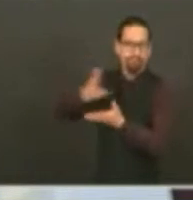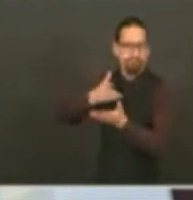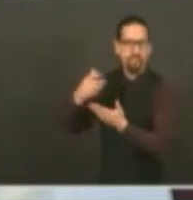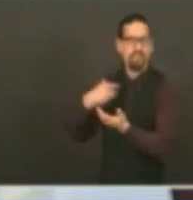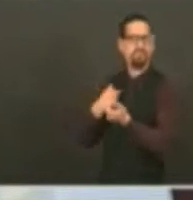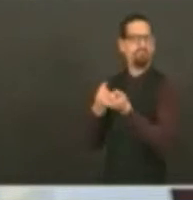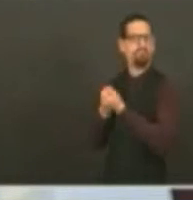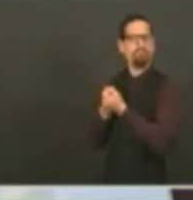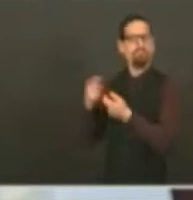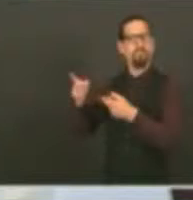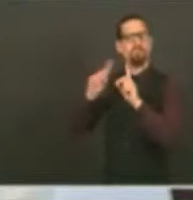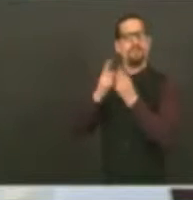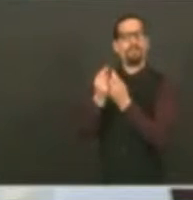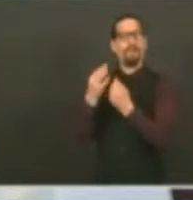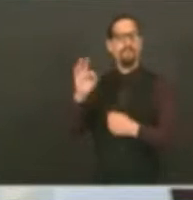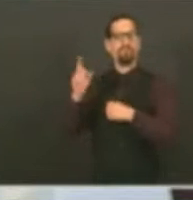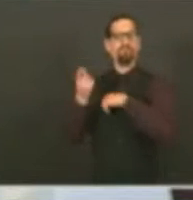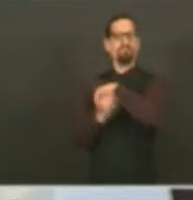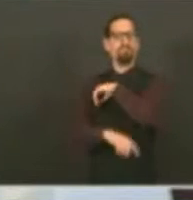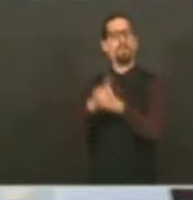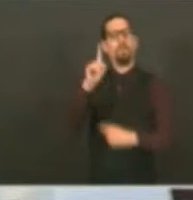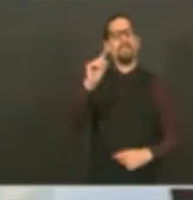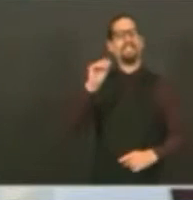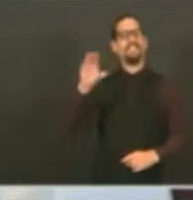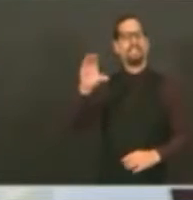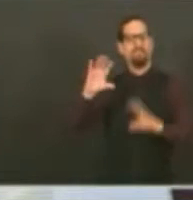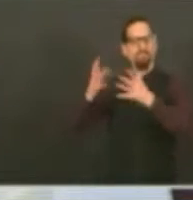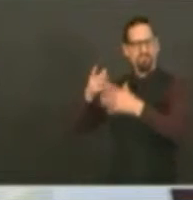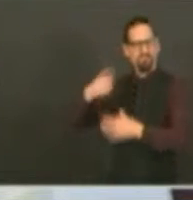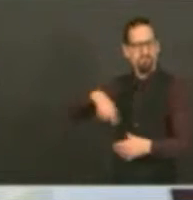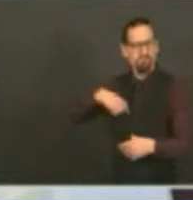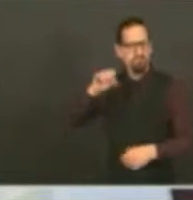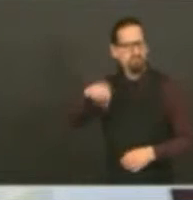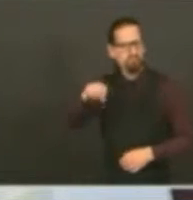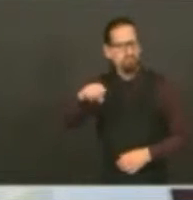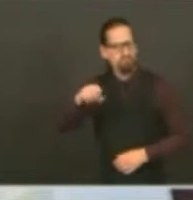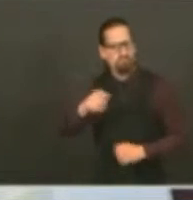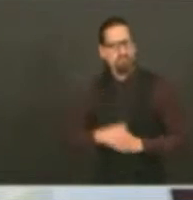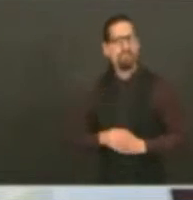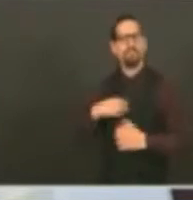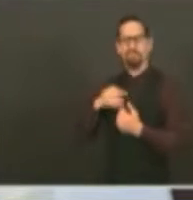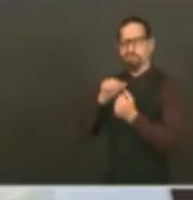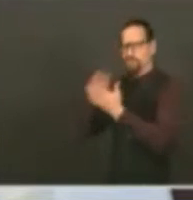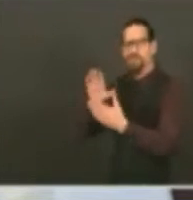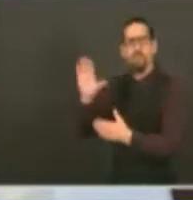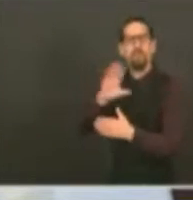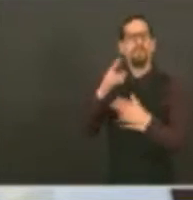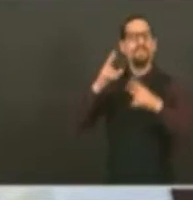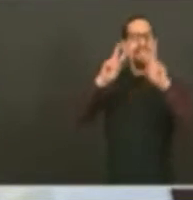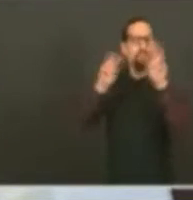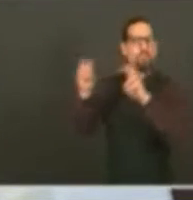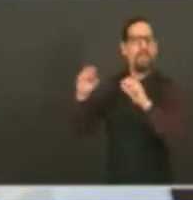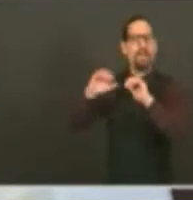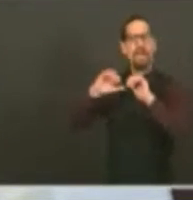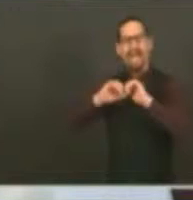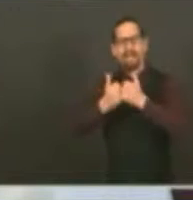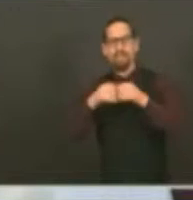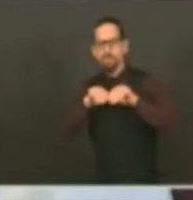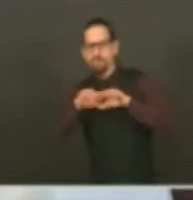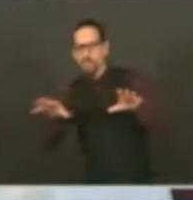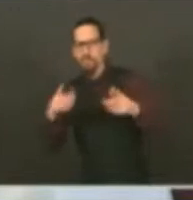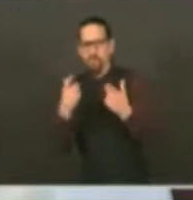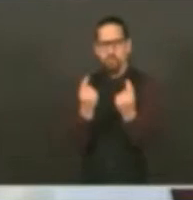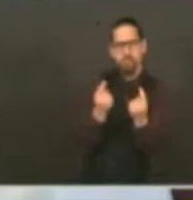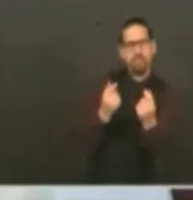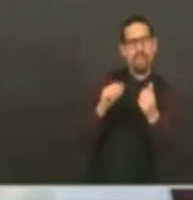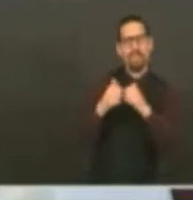the approaches that are taken to help minimize risk of spread. And they know which units